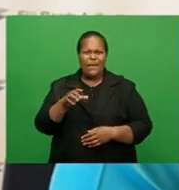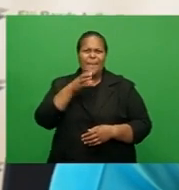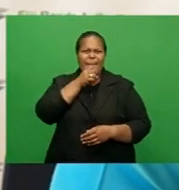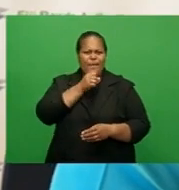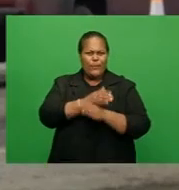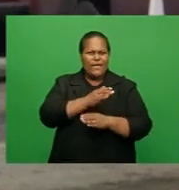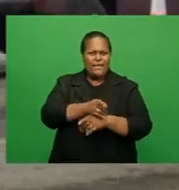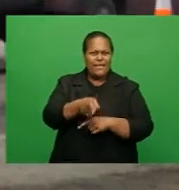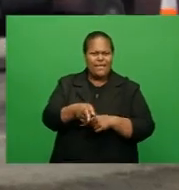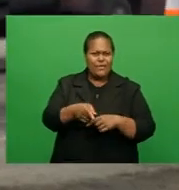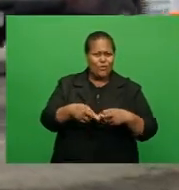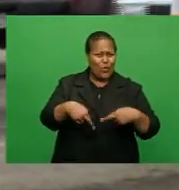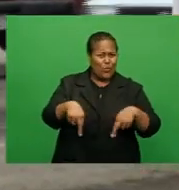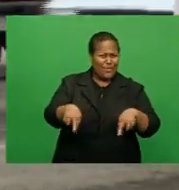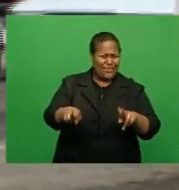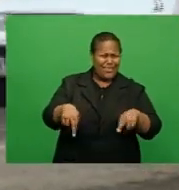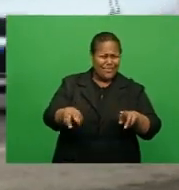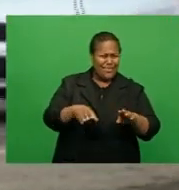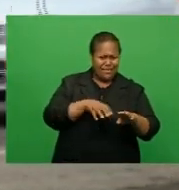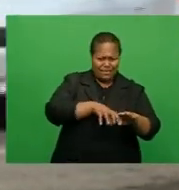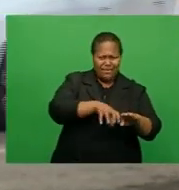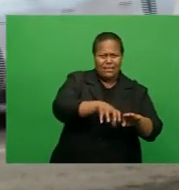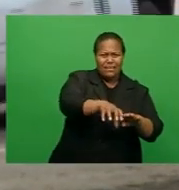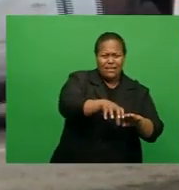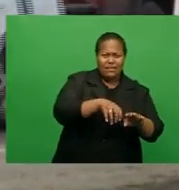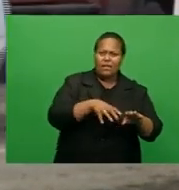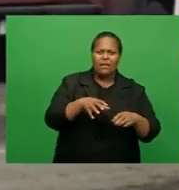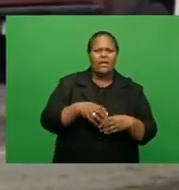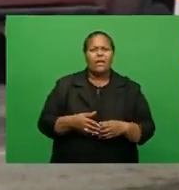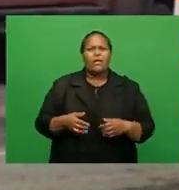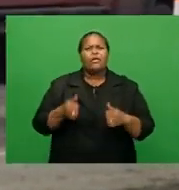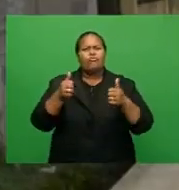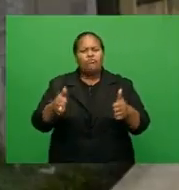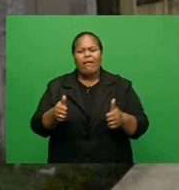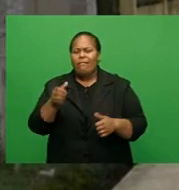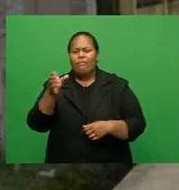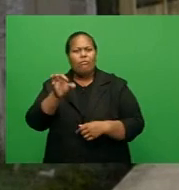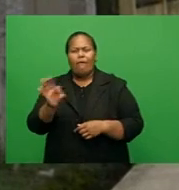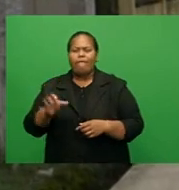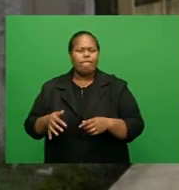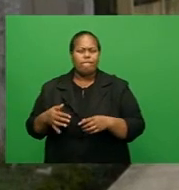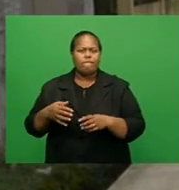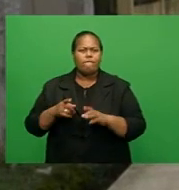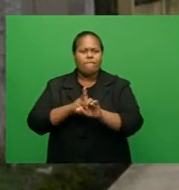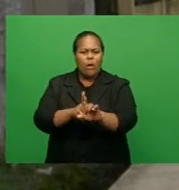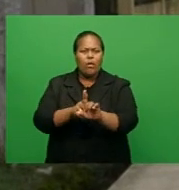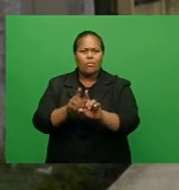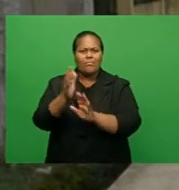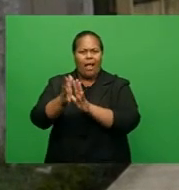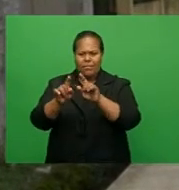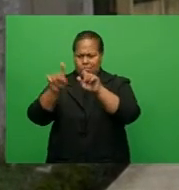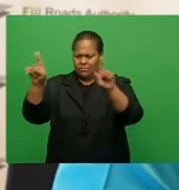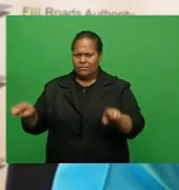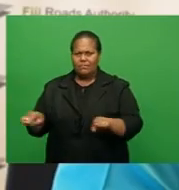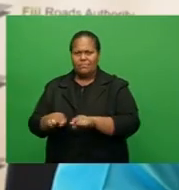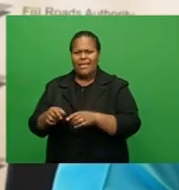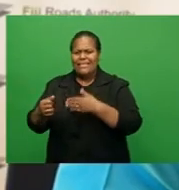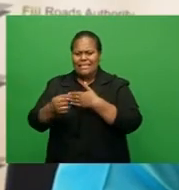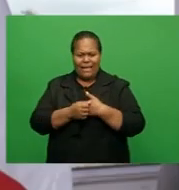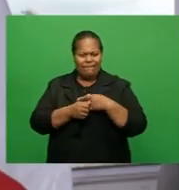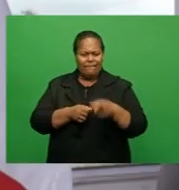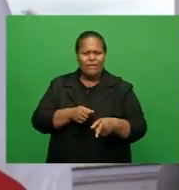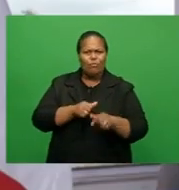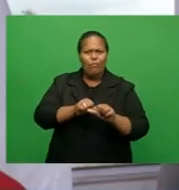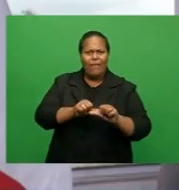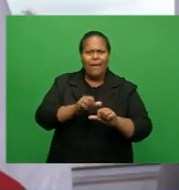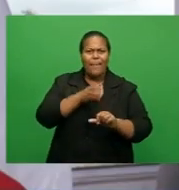not following the precautionary signs that has been placed for their safety and the contractor's safety too.